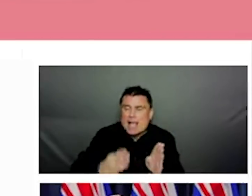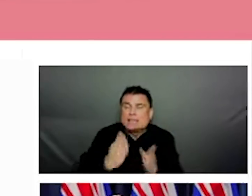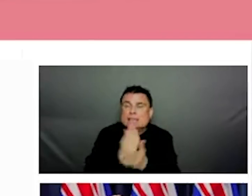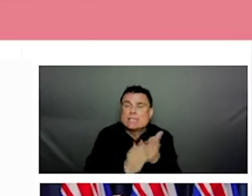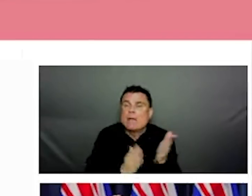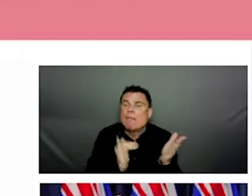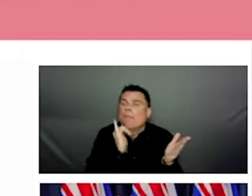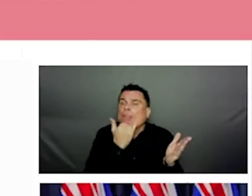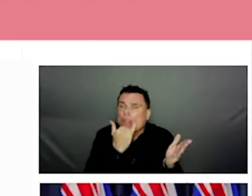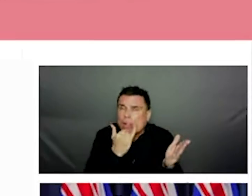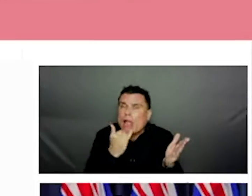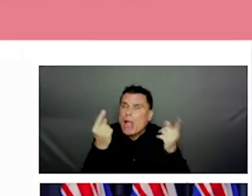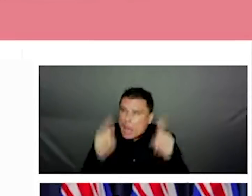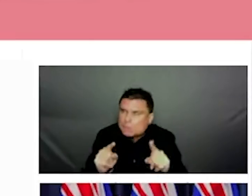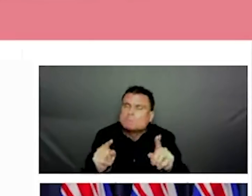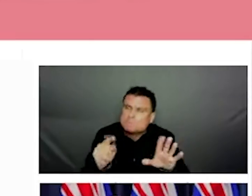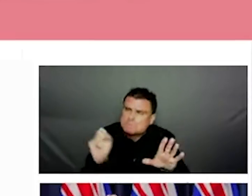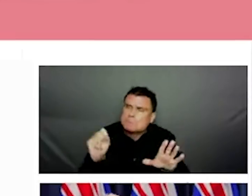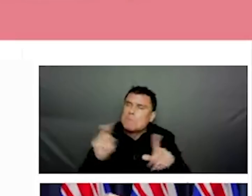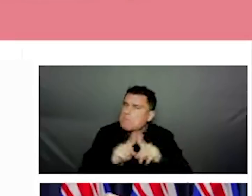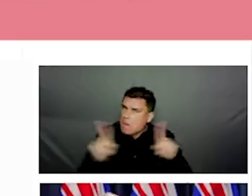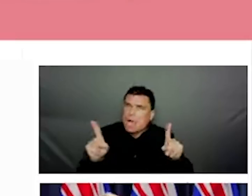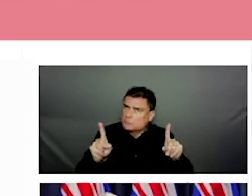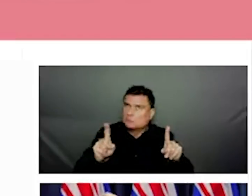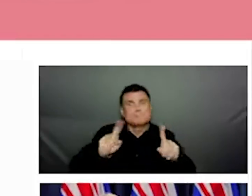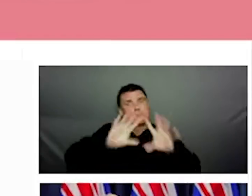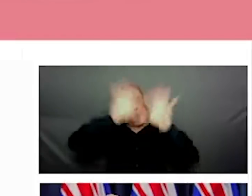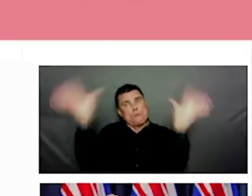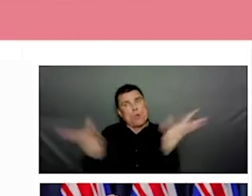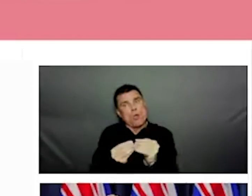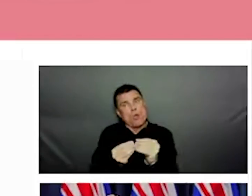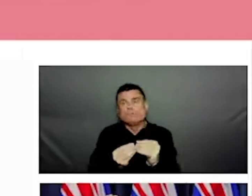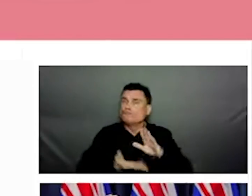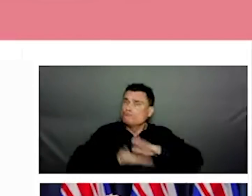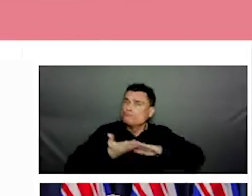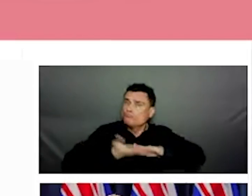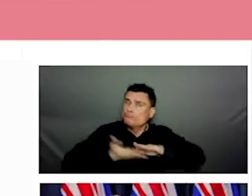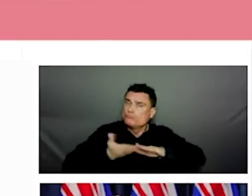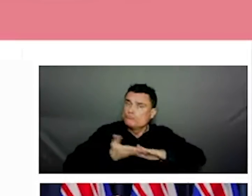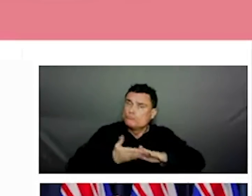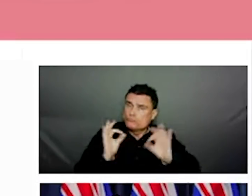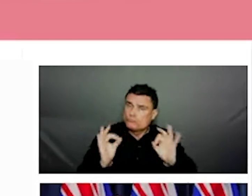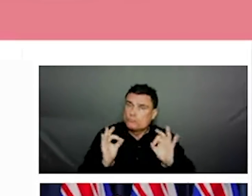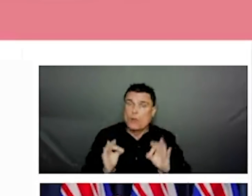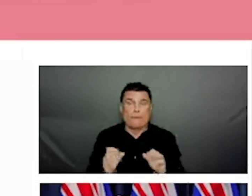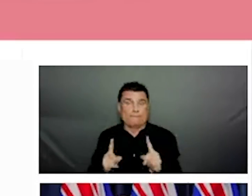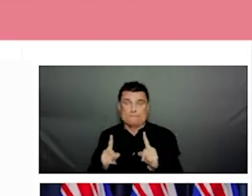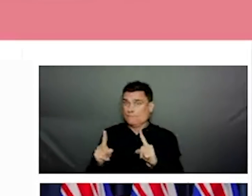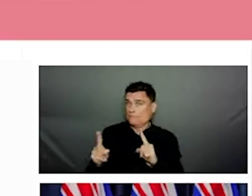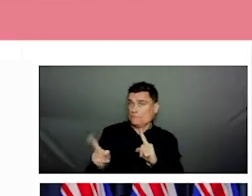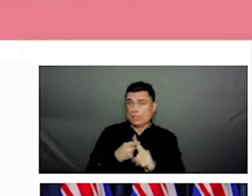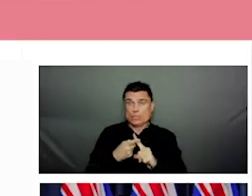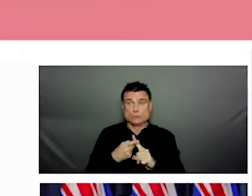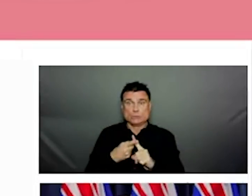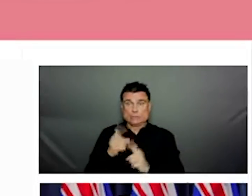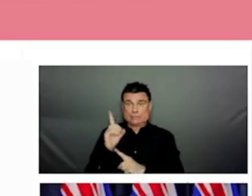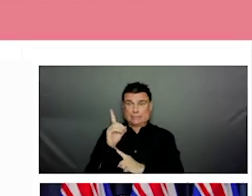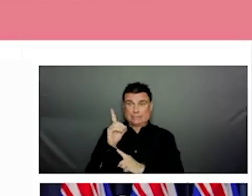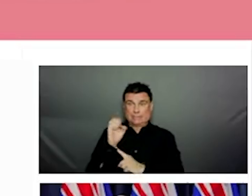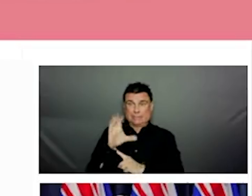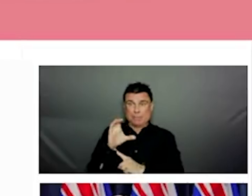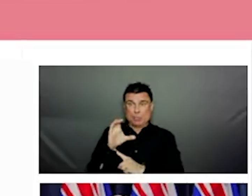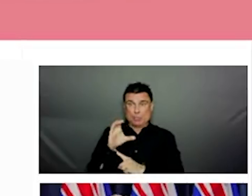minute. But after we finish this first high risk and high priority groups, we'll be moving